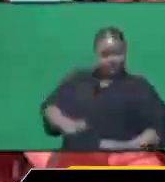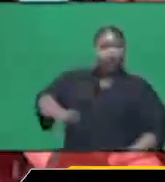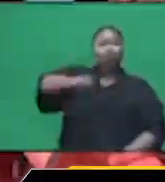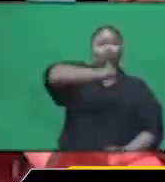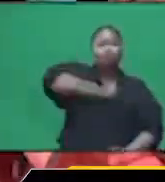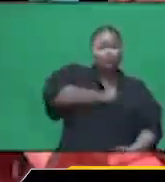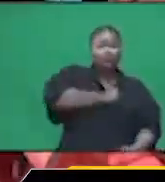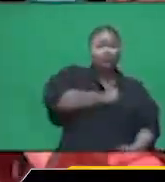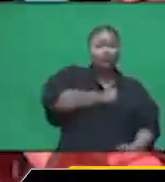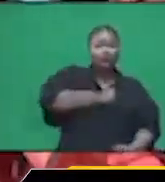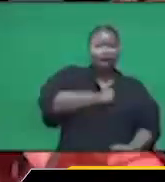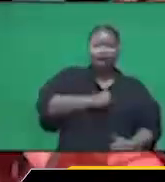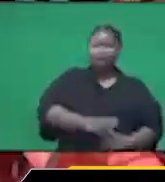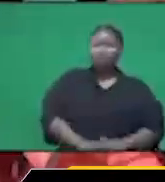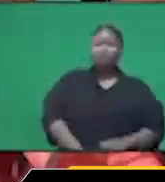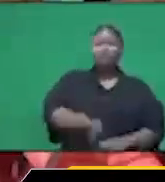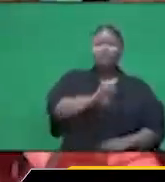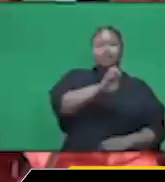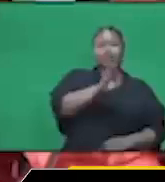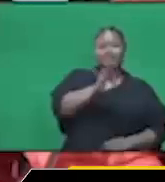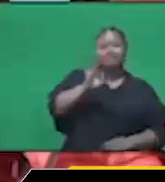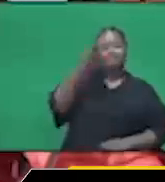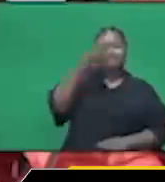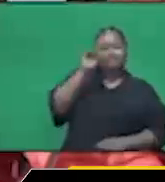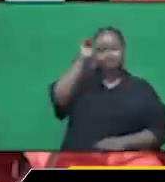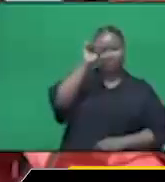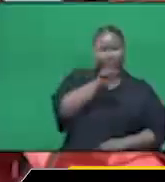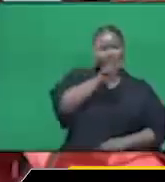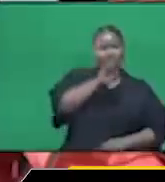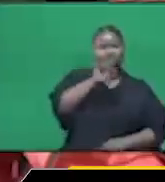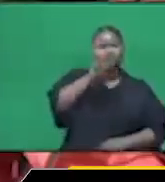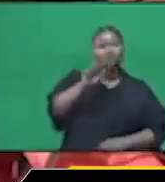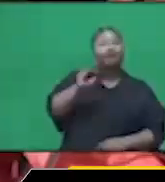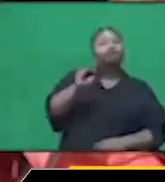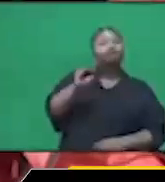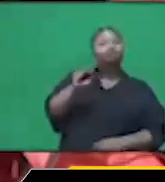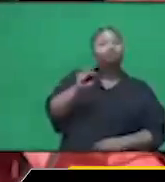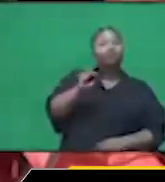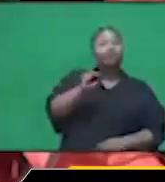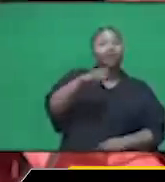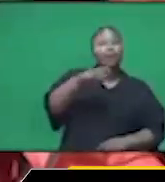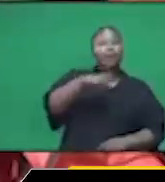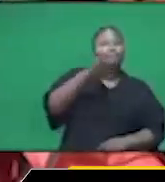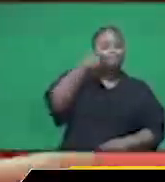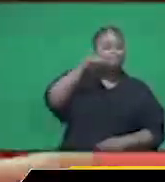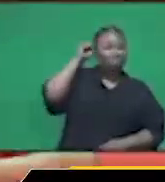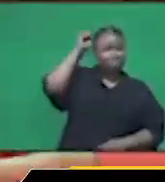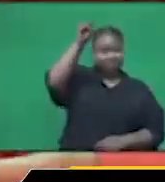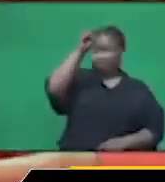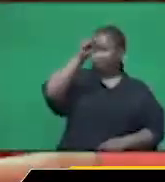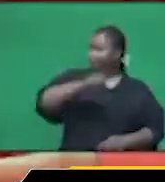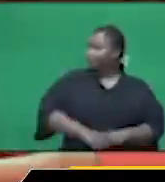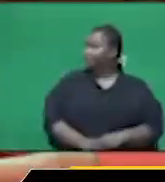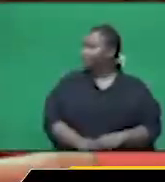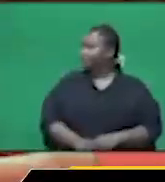Aina! Viva EFF! Viva! Viva Palestine! Viva!